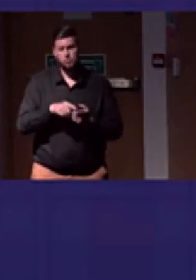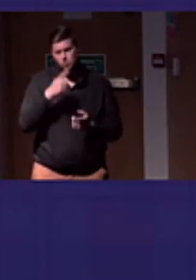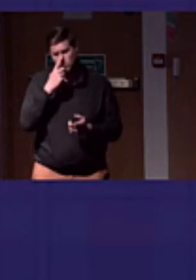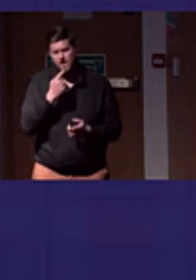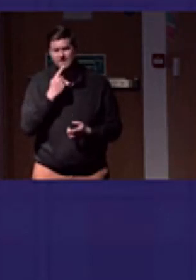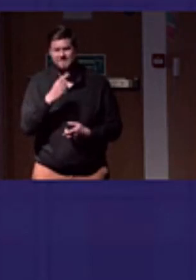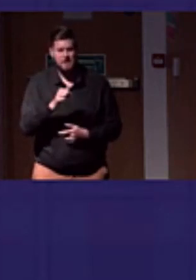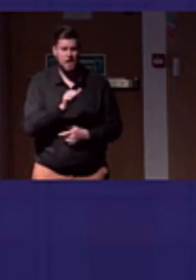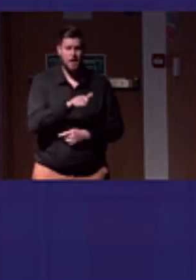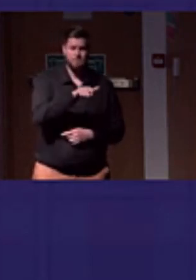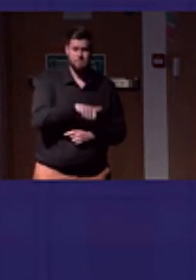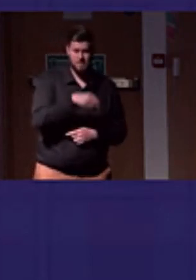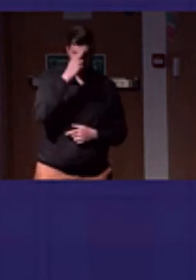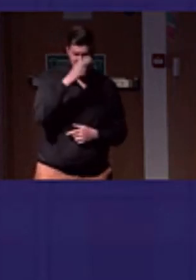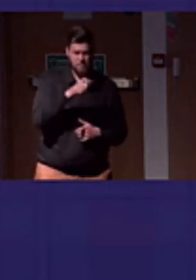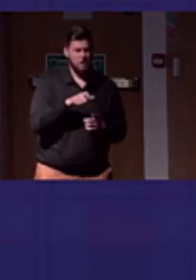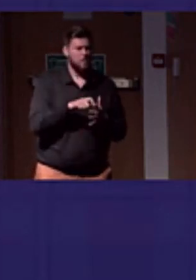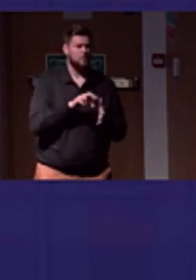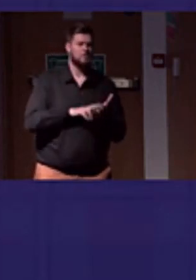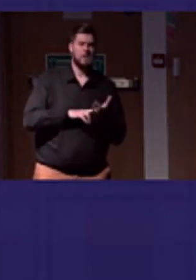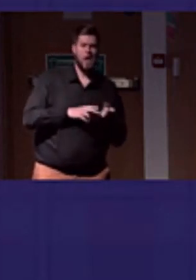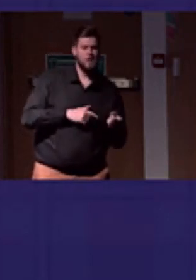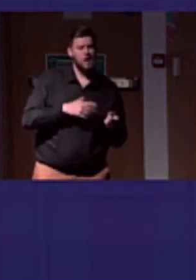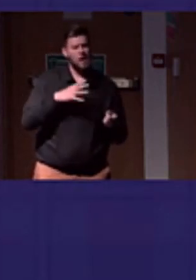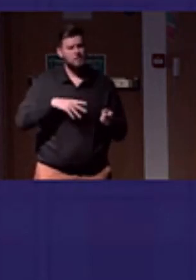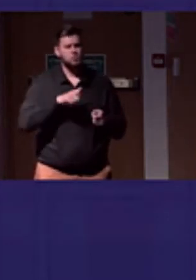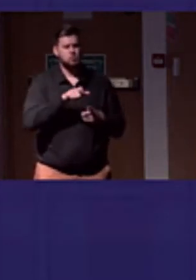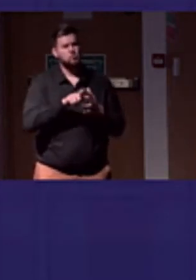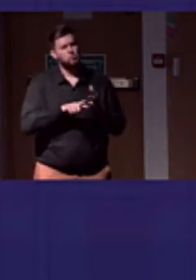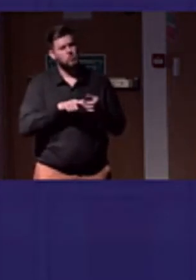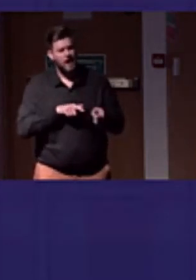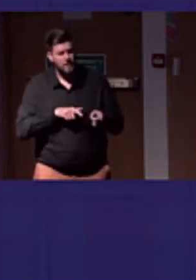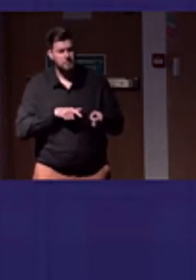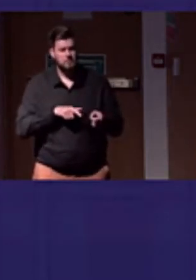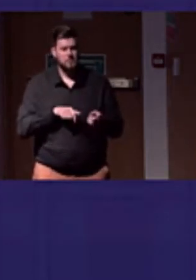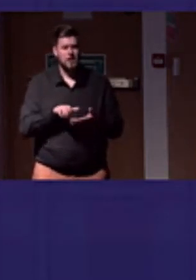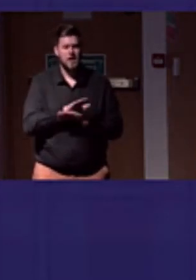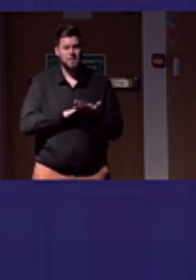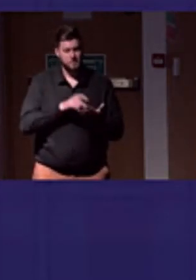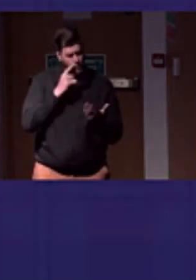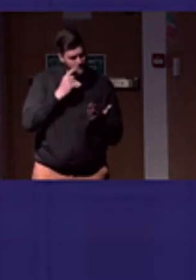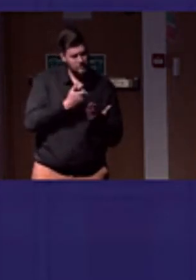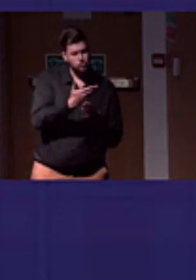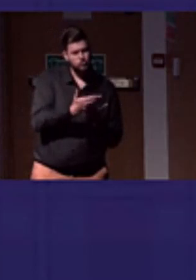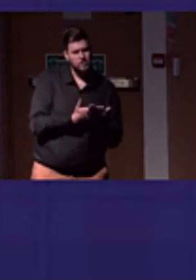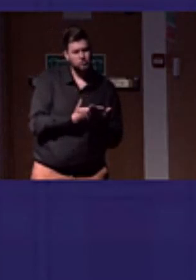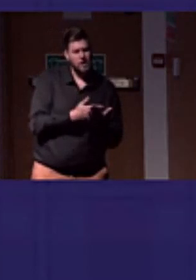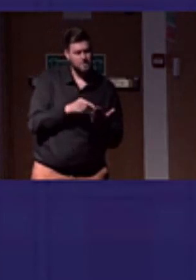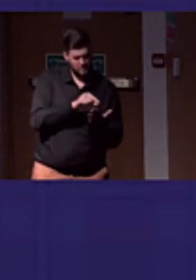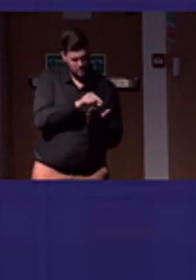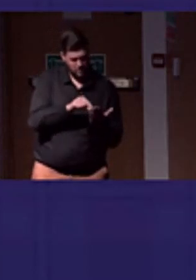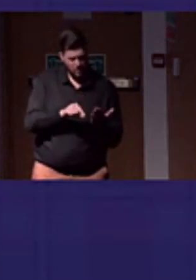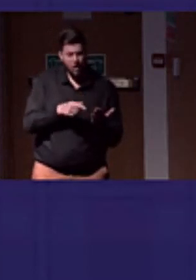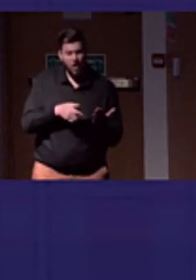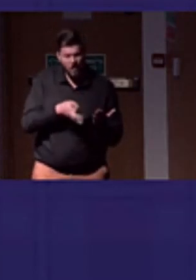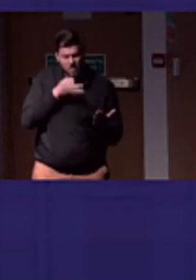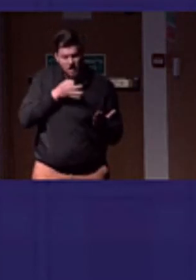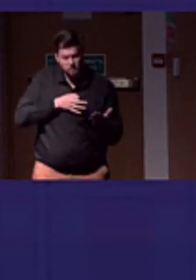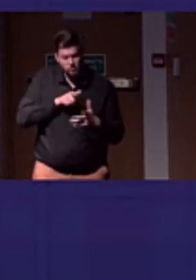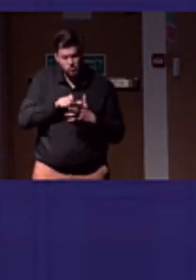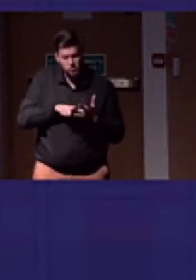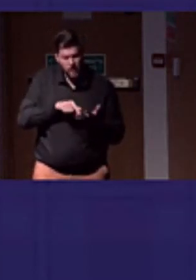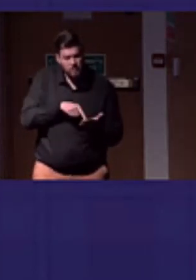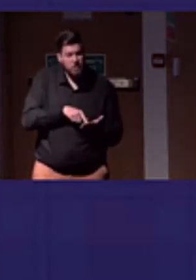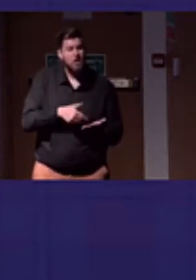week. Scanned the transcript, saw need Donna to give me more money. I'm like, no? Yeah. Actually, it said